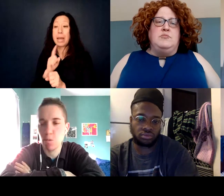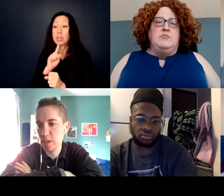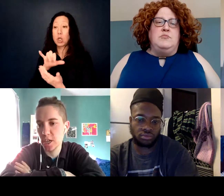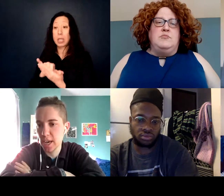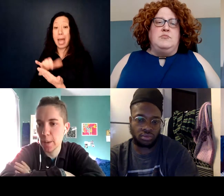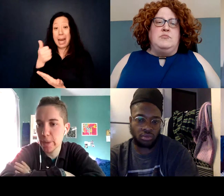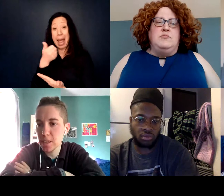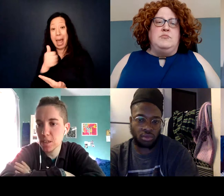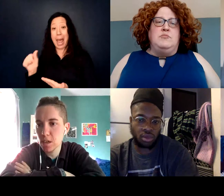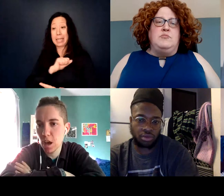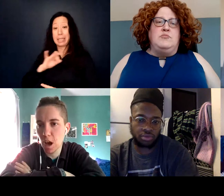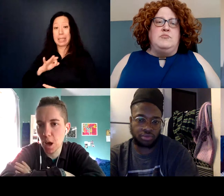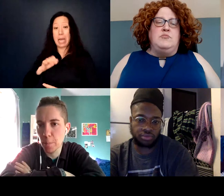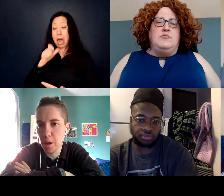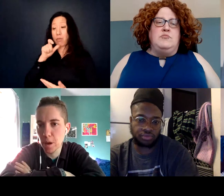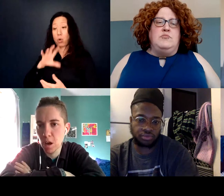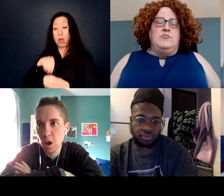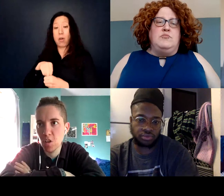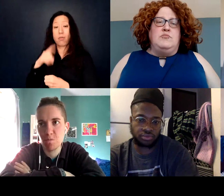doing outreach and encampments